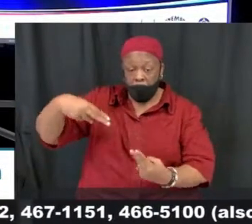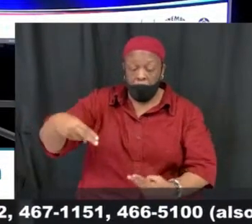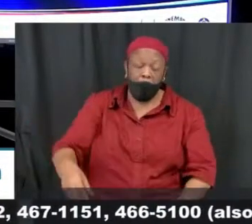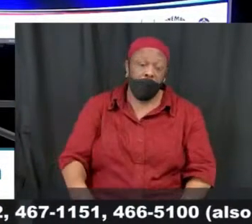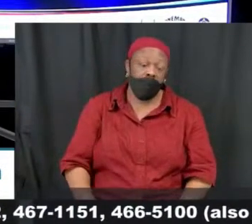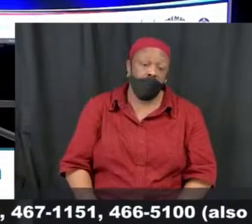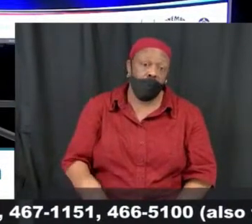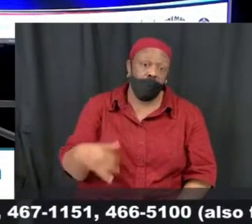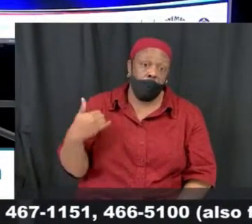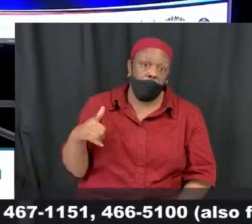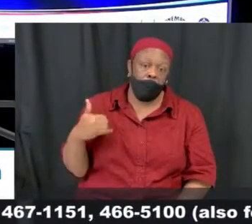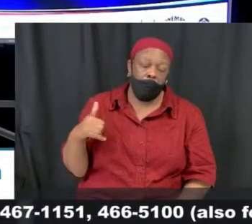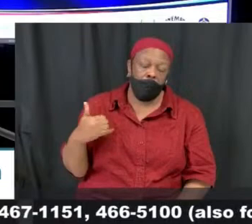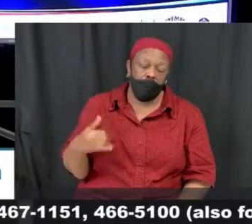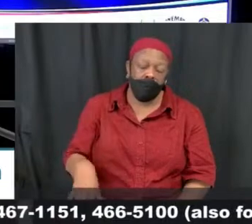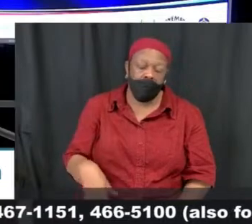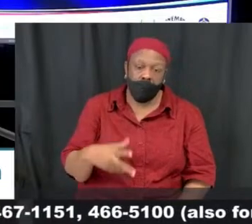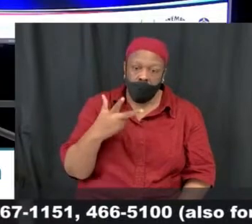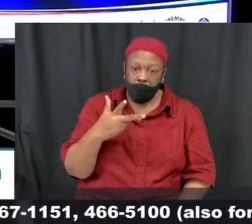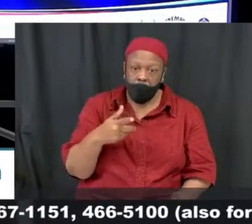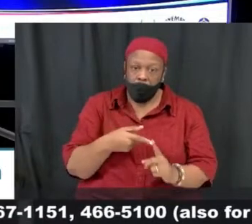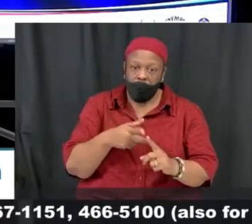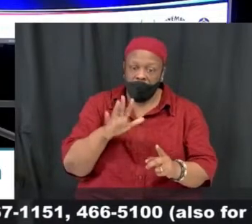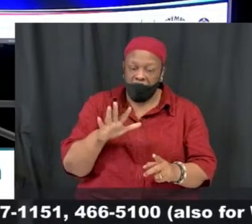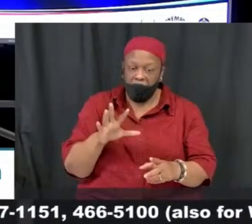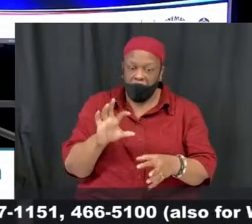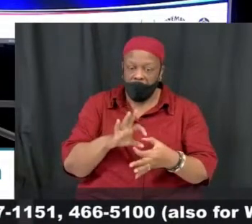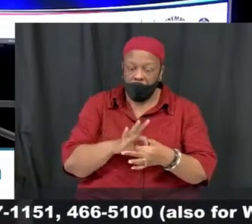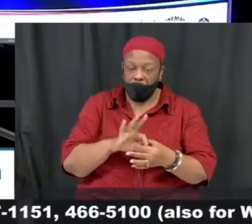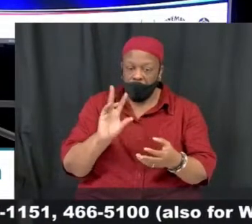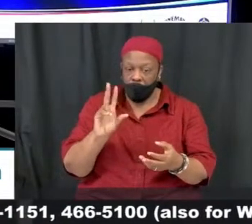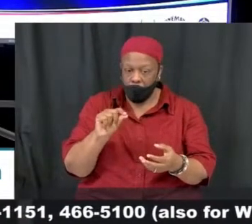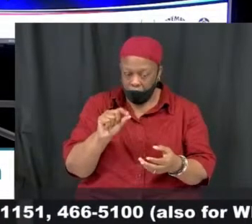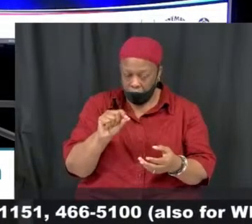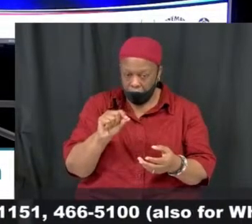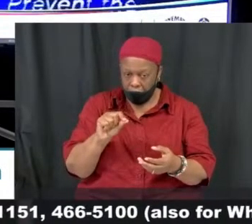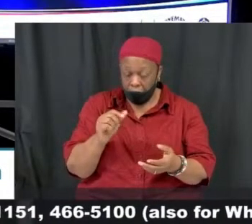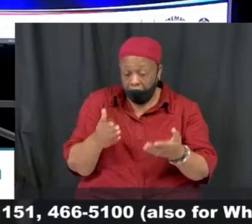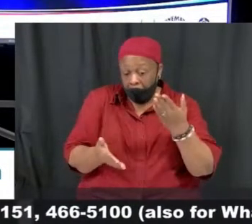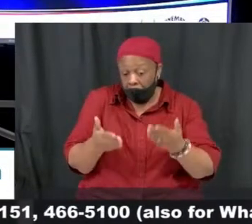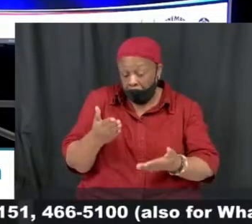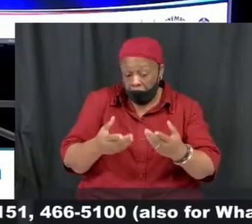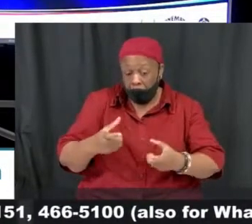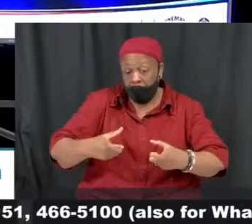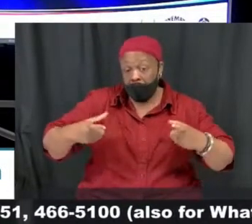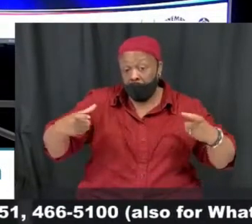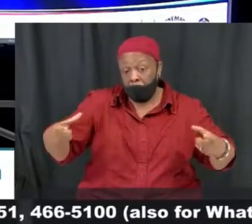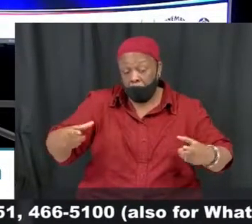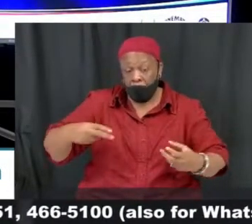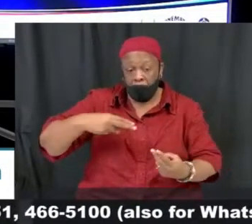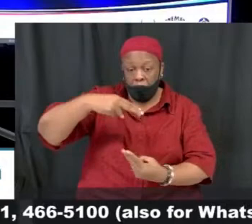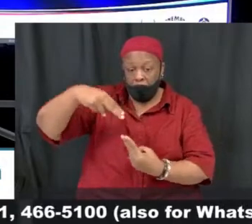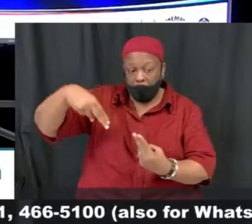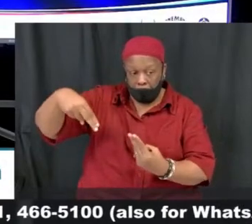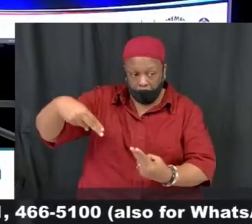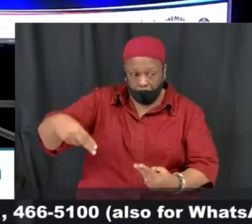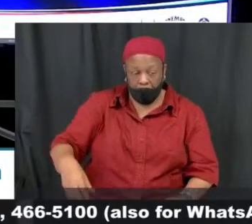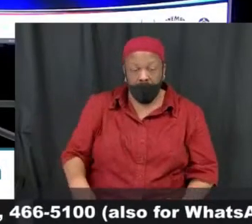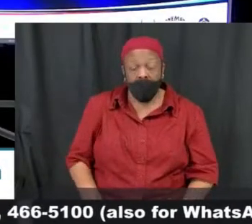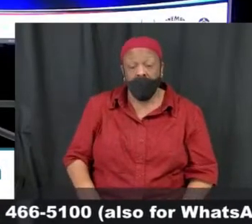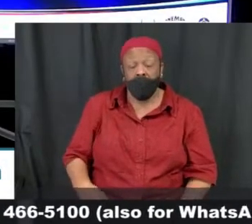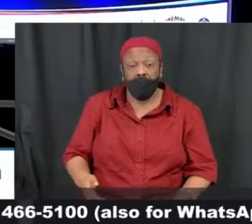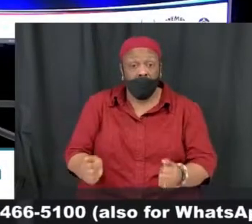5. Just imagine being impacted by a hurricane in the environment, in this environment of